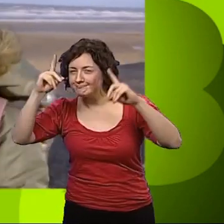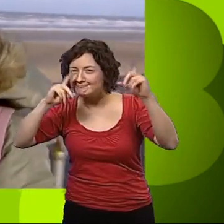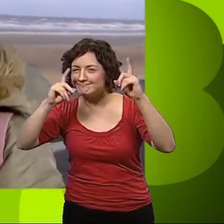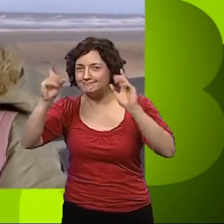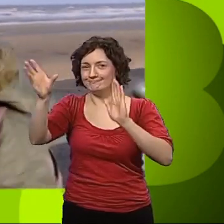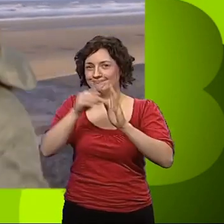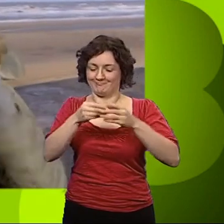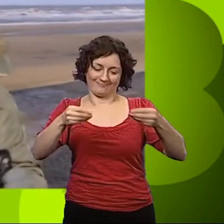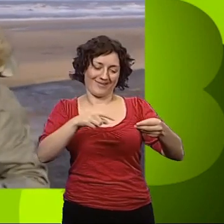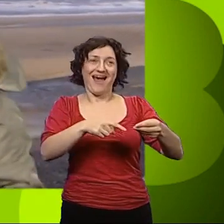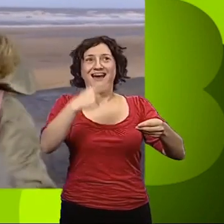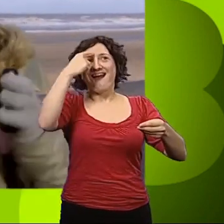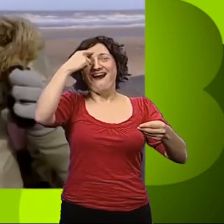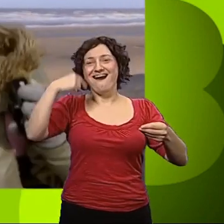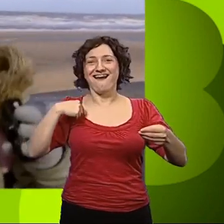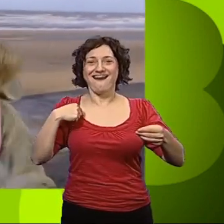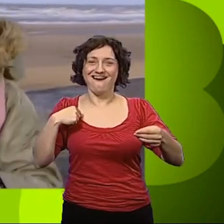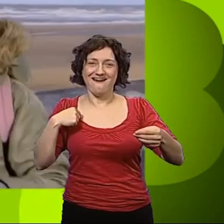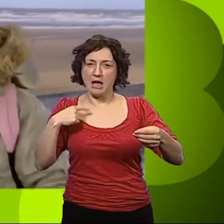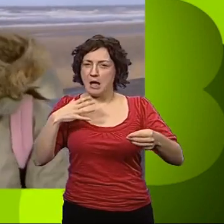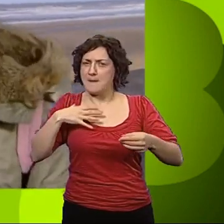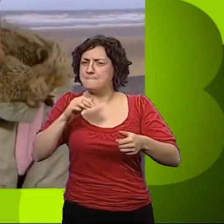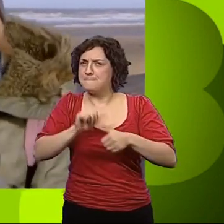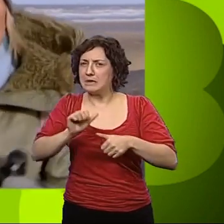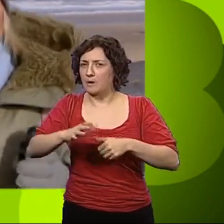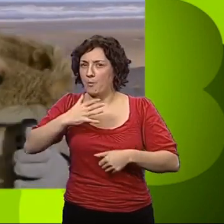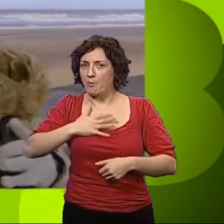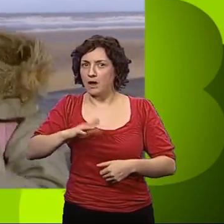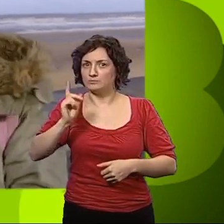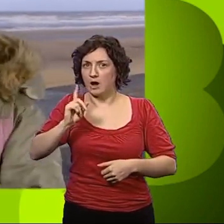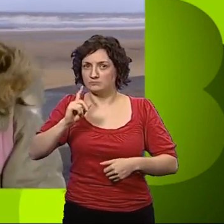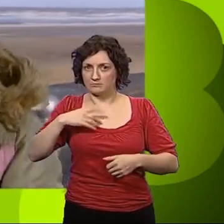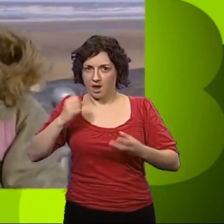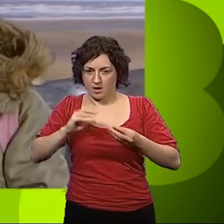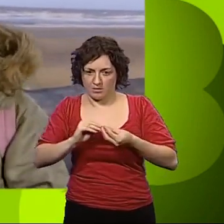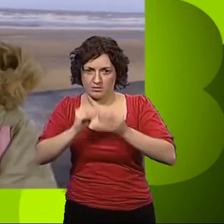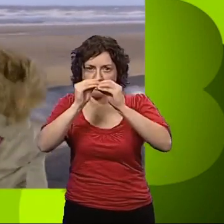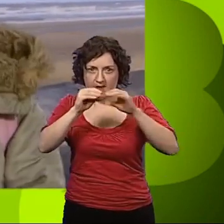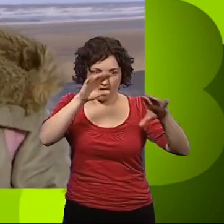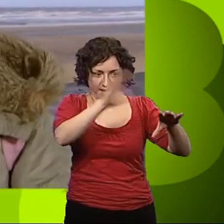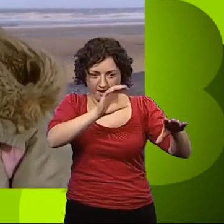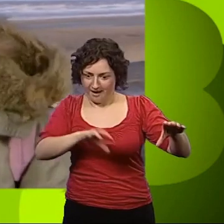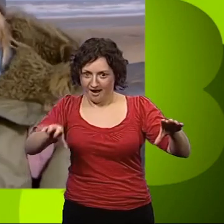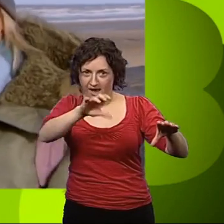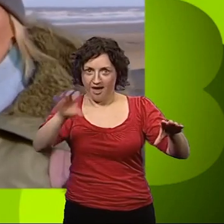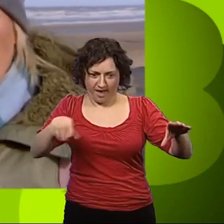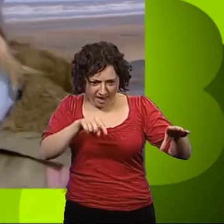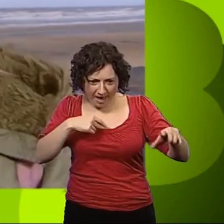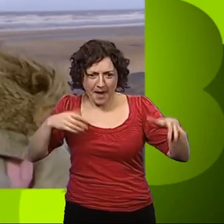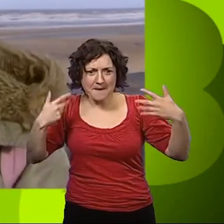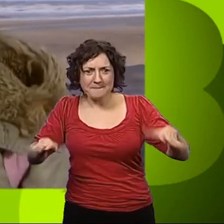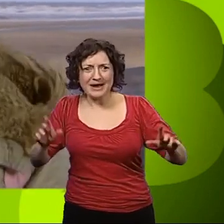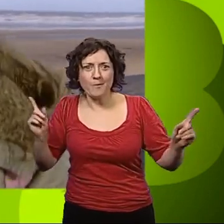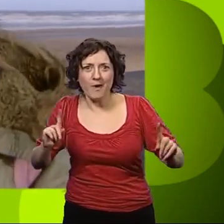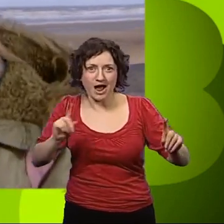than that. I want to create a piece of art that really tells the story of my trip. And to do that, I've got to collect